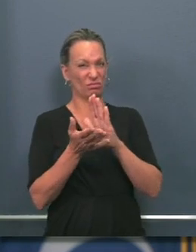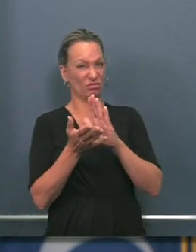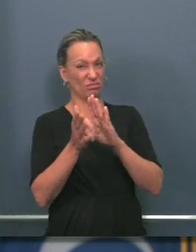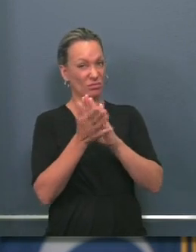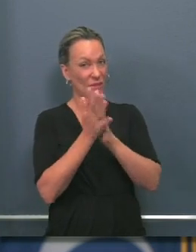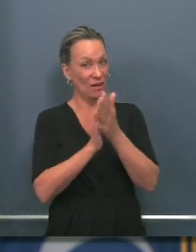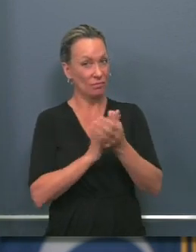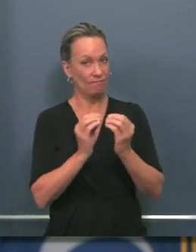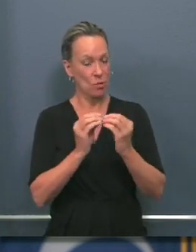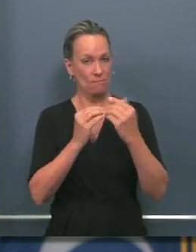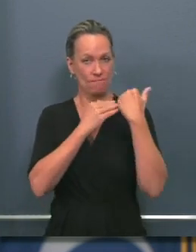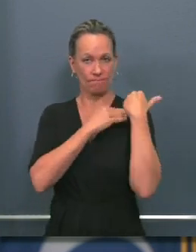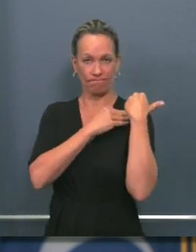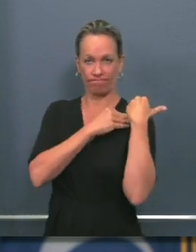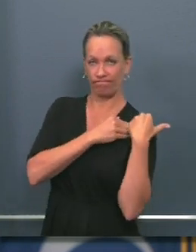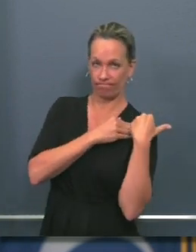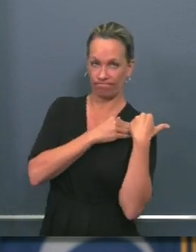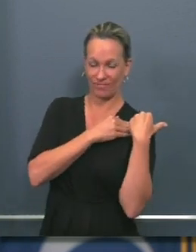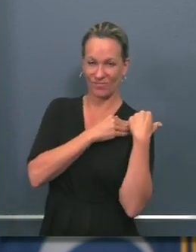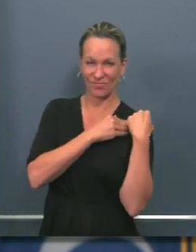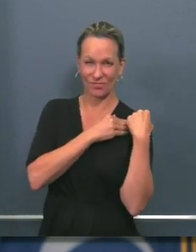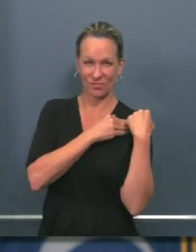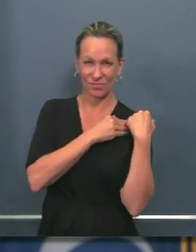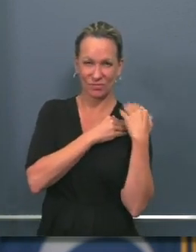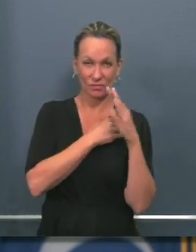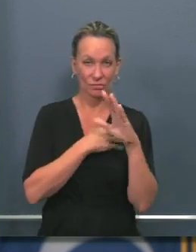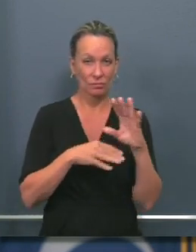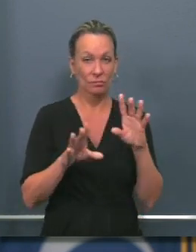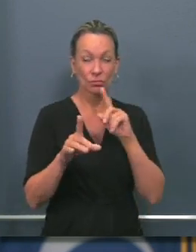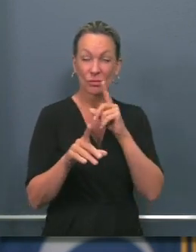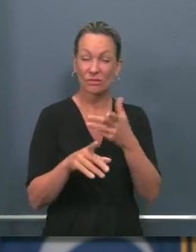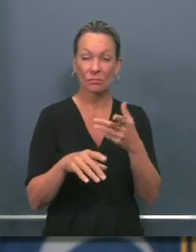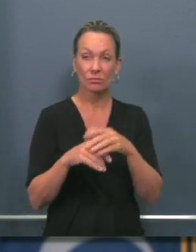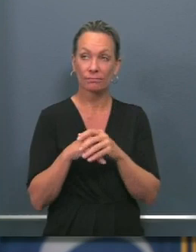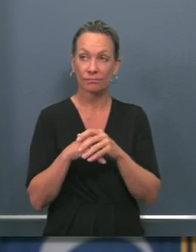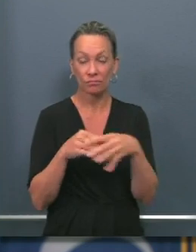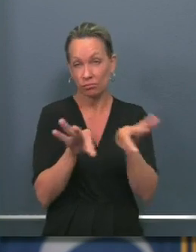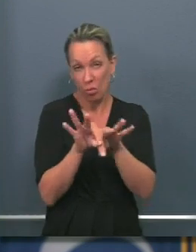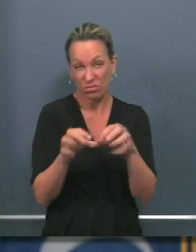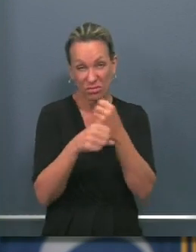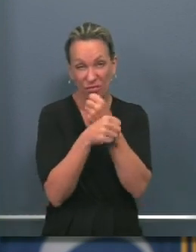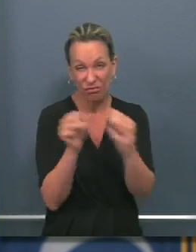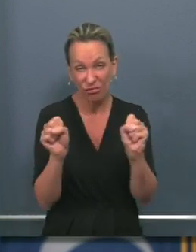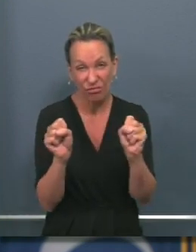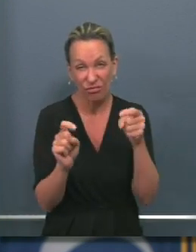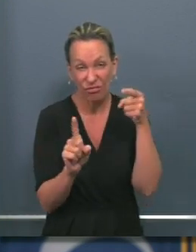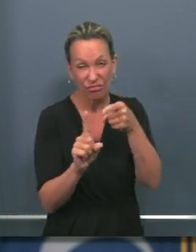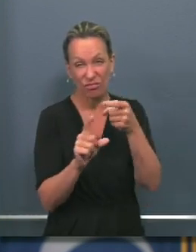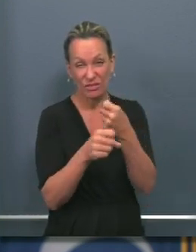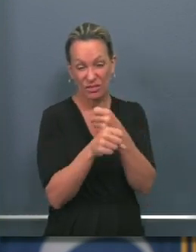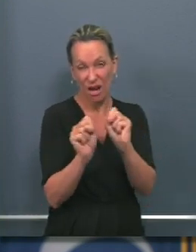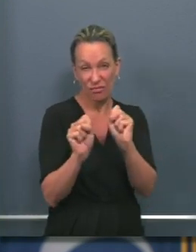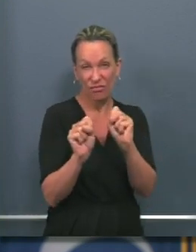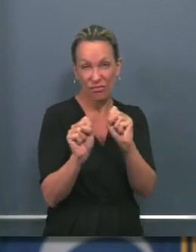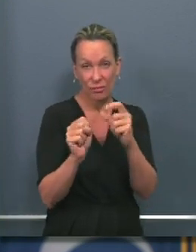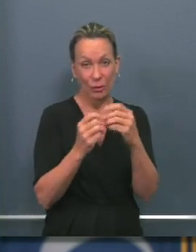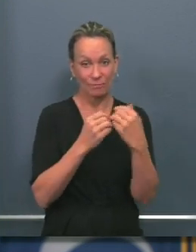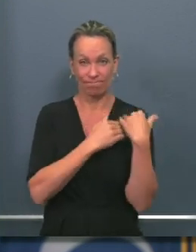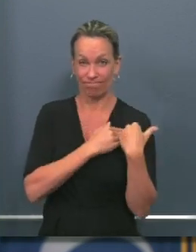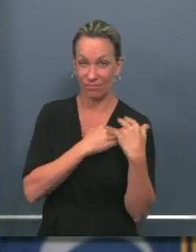in a safe and responsible manner. We'll support those efforts, but at the end of the day, I've said it before, localism